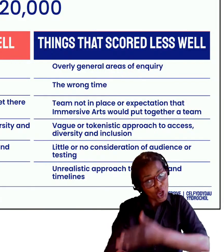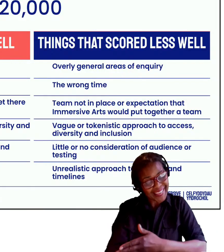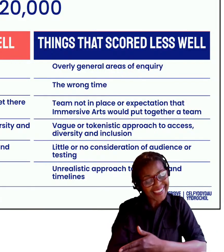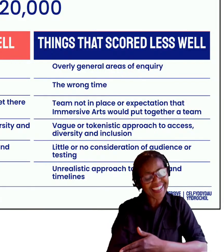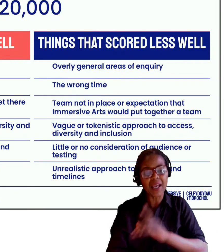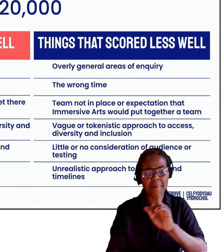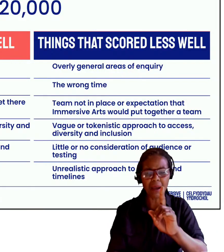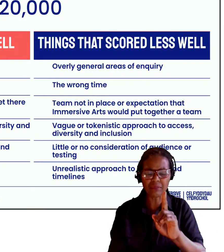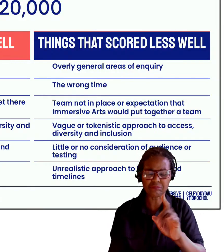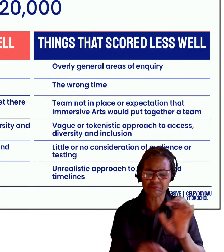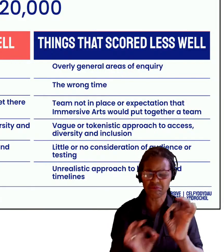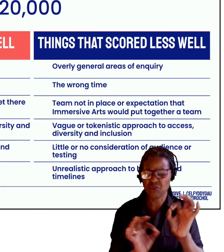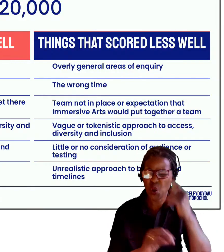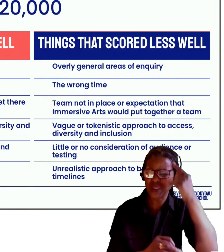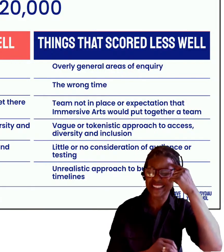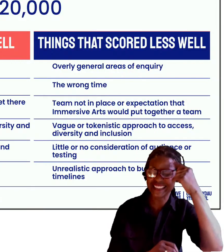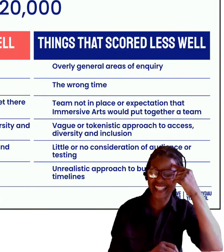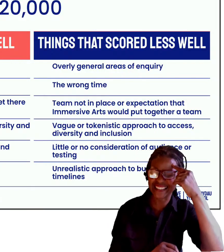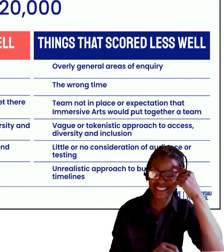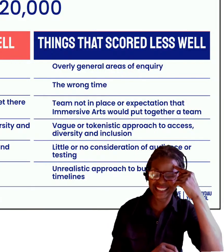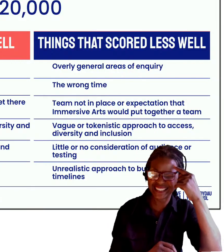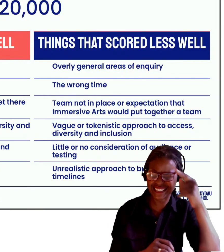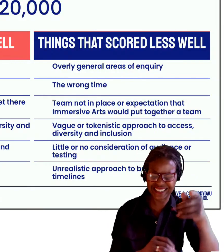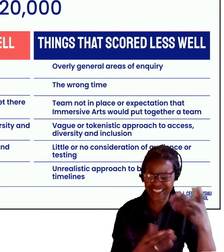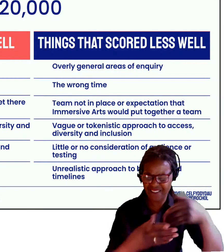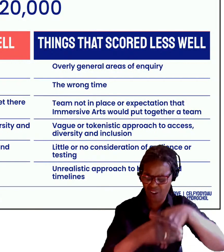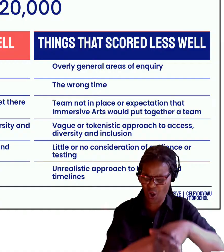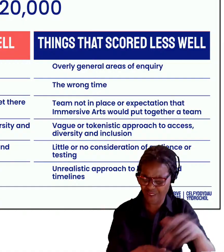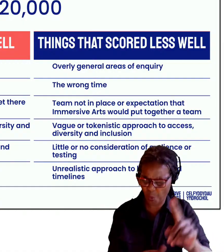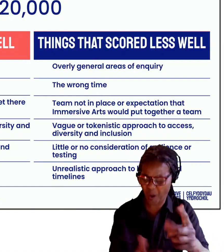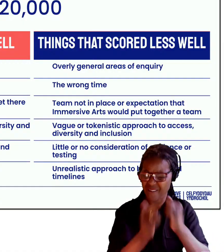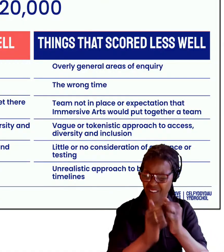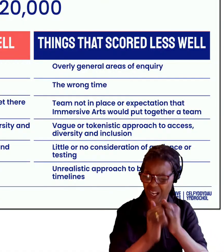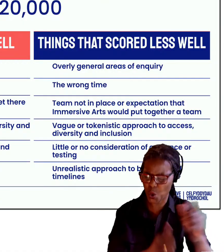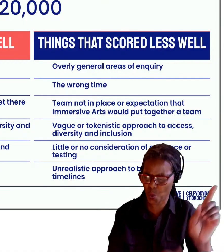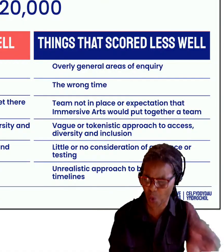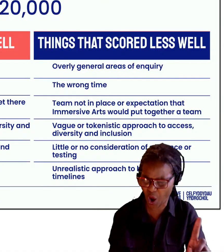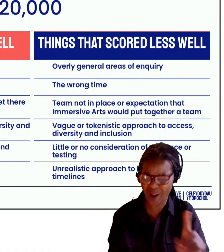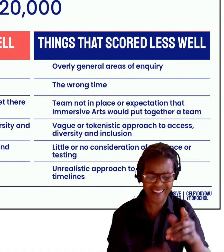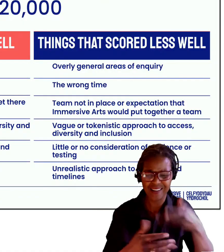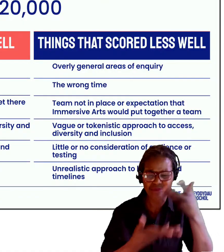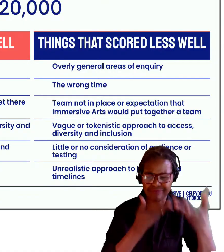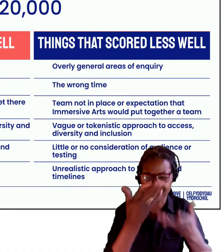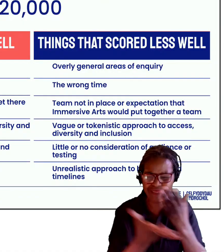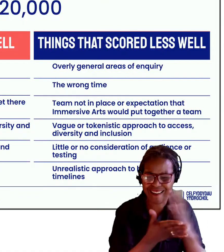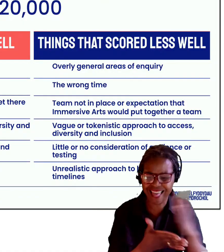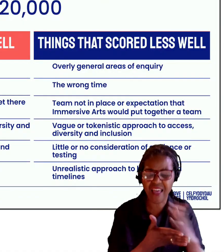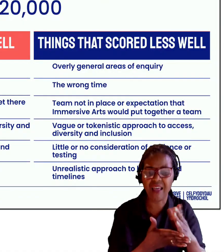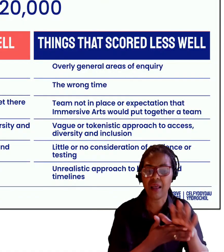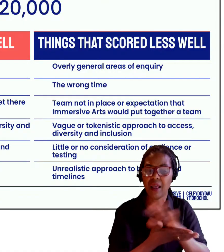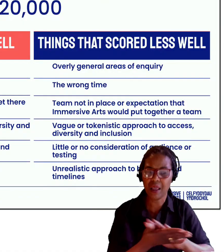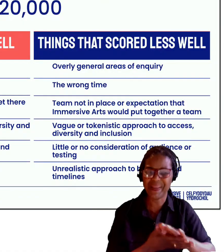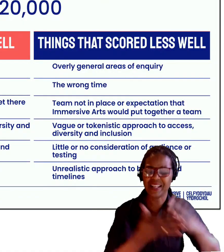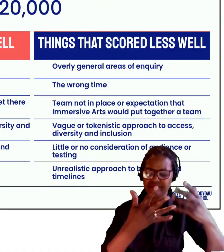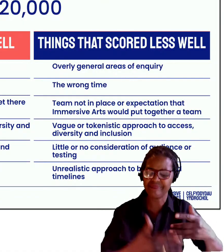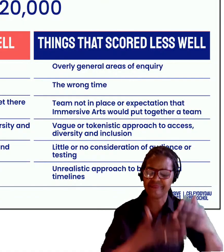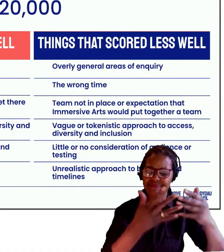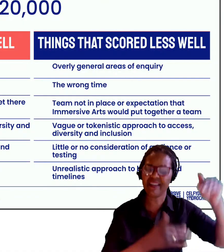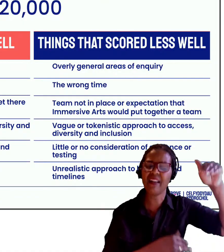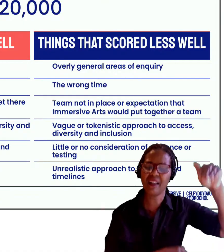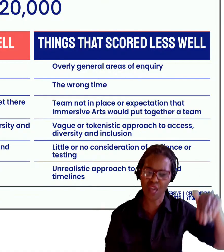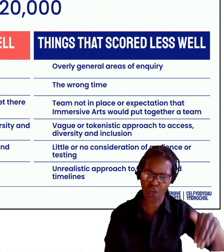what the experimentation process would involve or what value it would bring to the applicant's practice, didn't score so